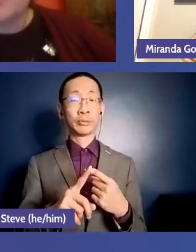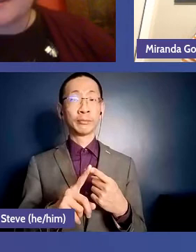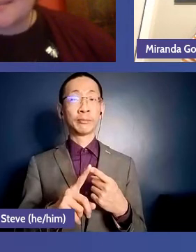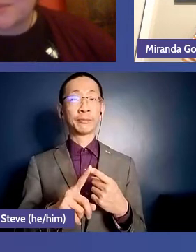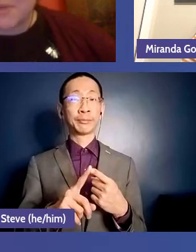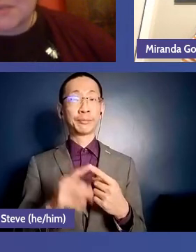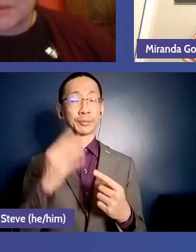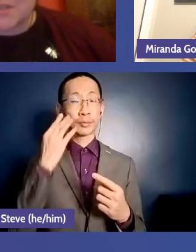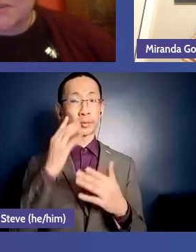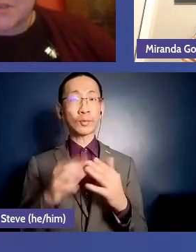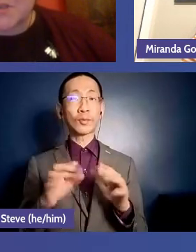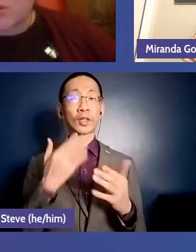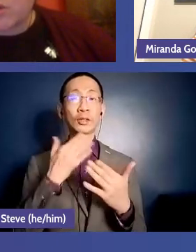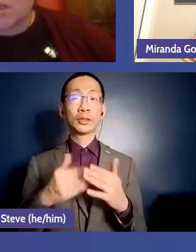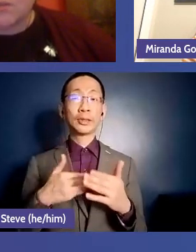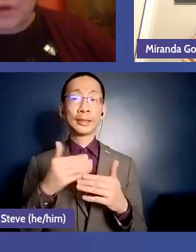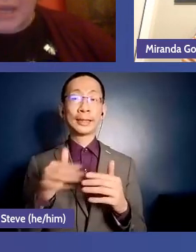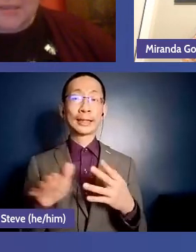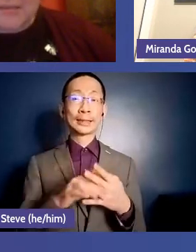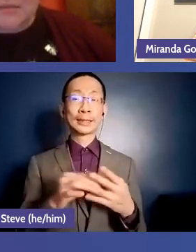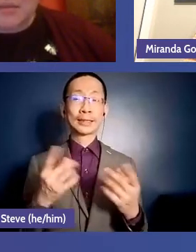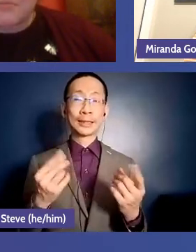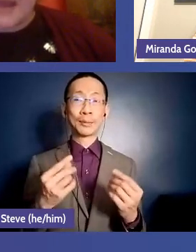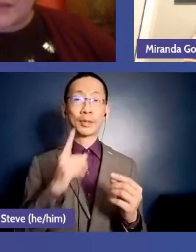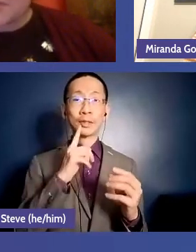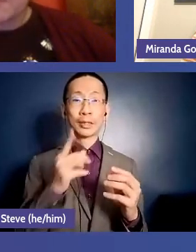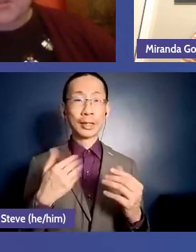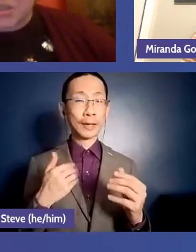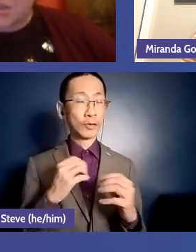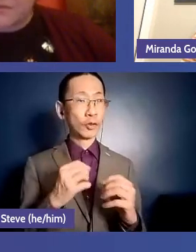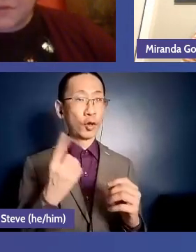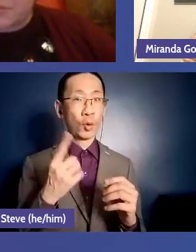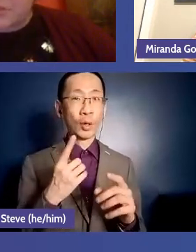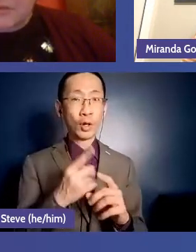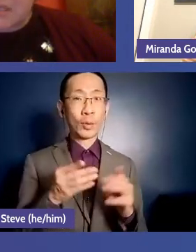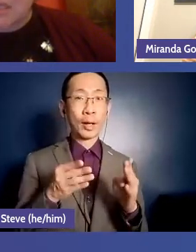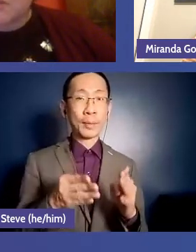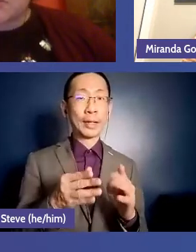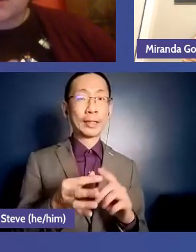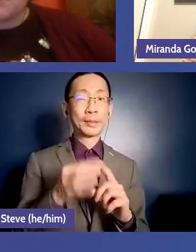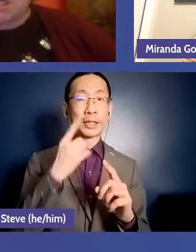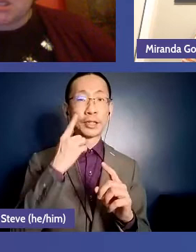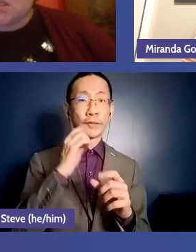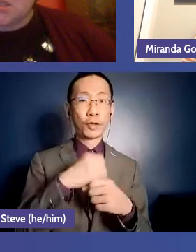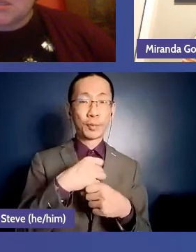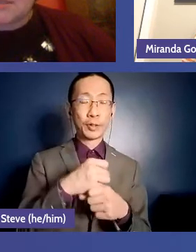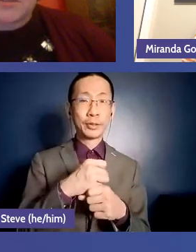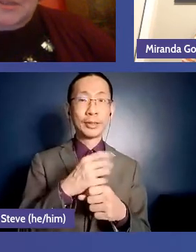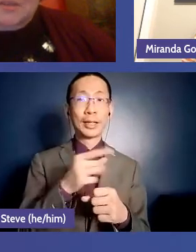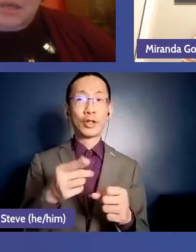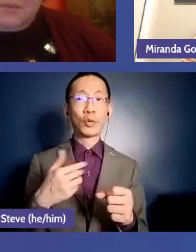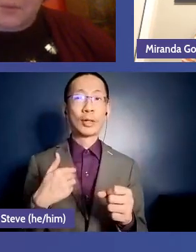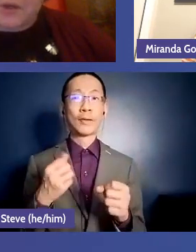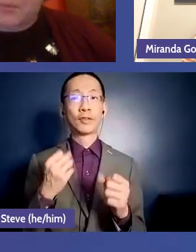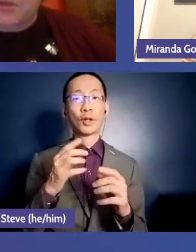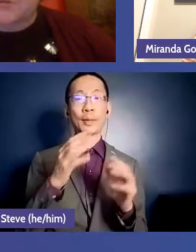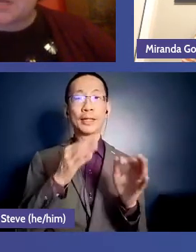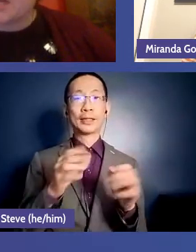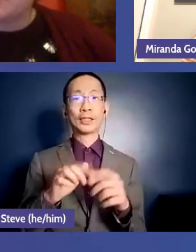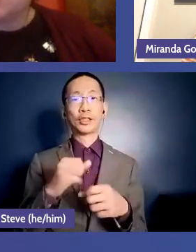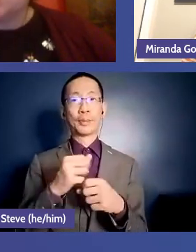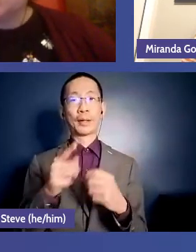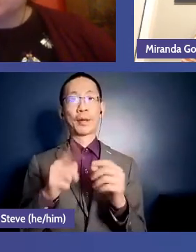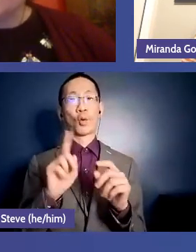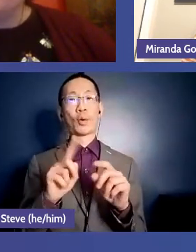know what a good next step is, because there is no one right path, especially for producing, and there's so many decisions to make about where to put